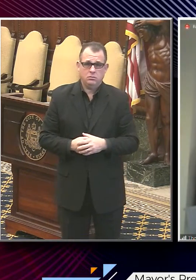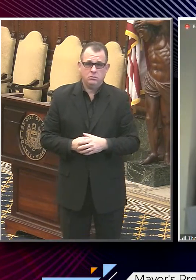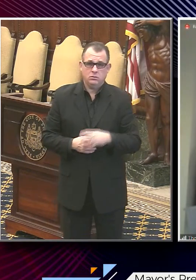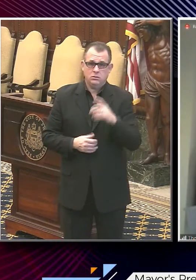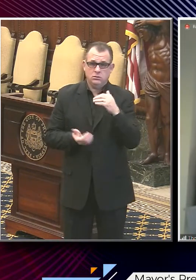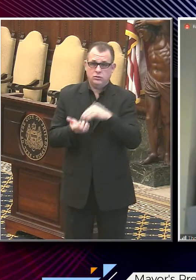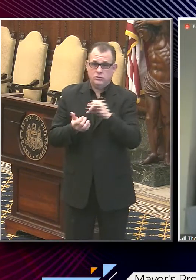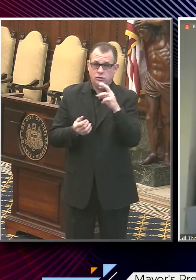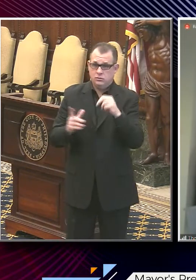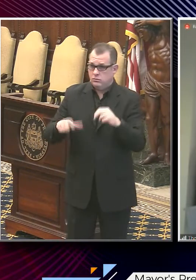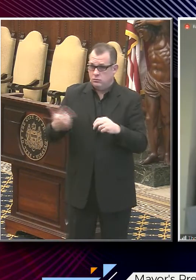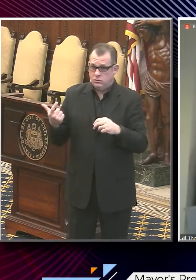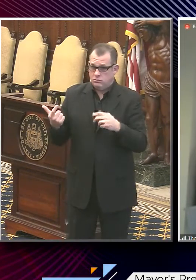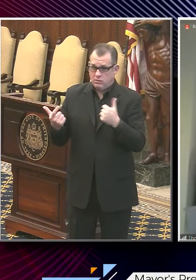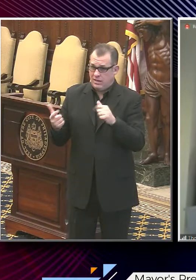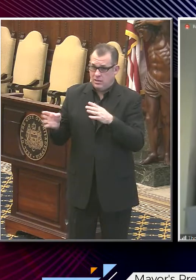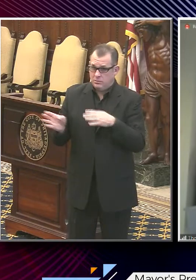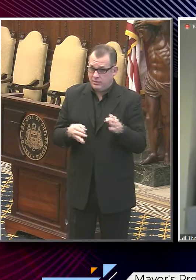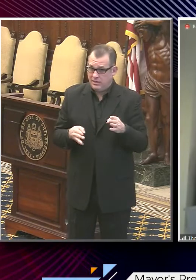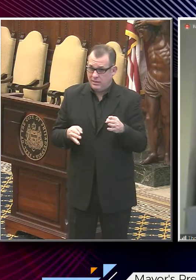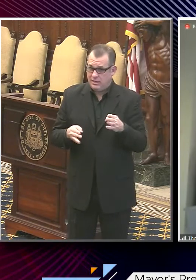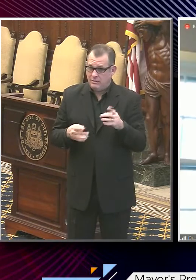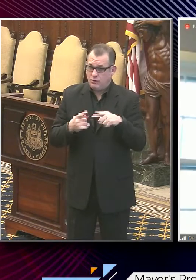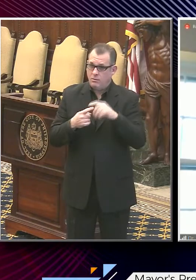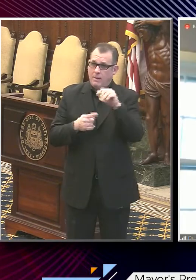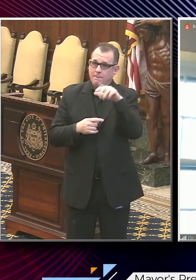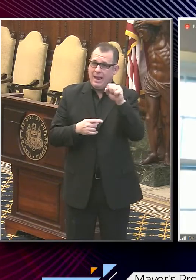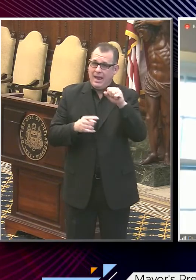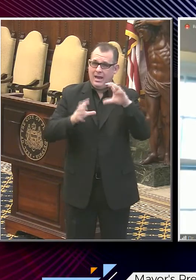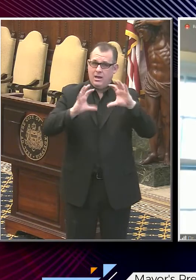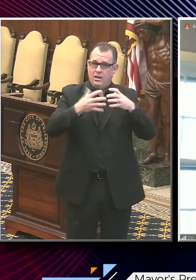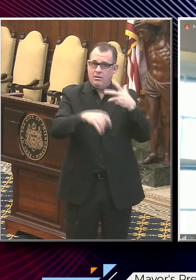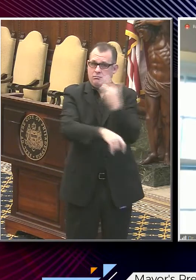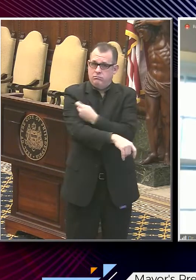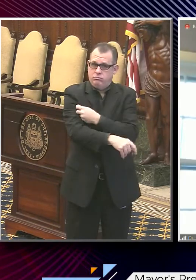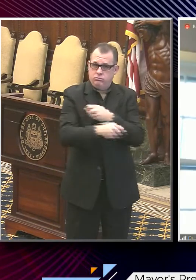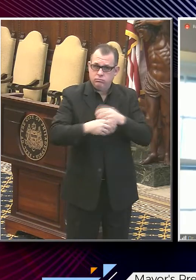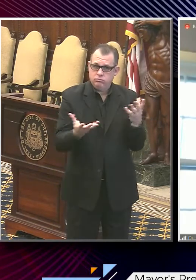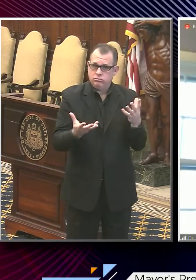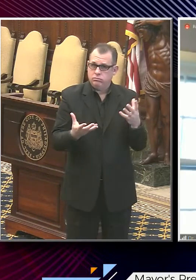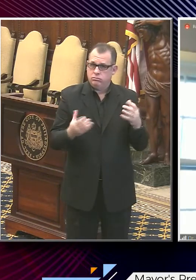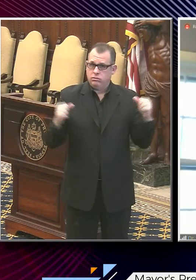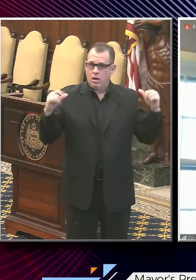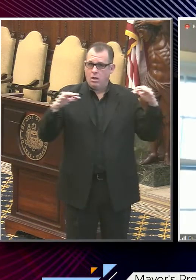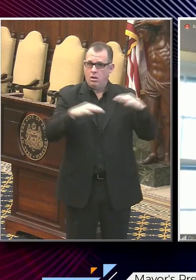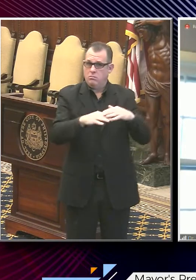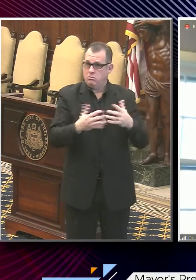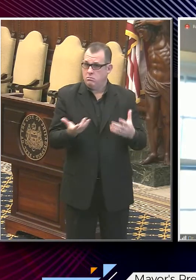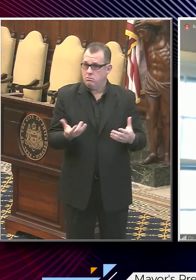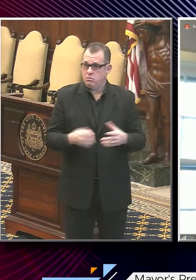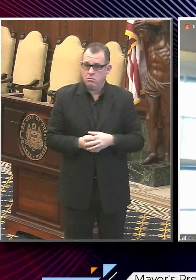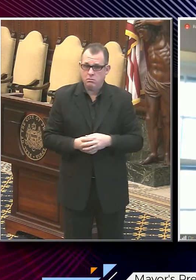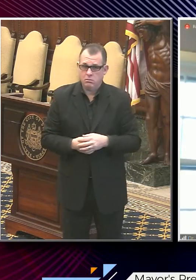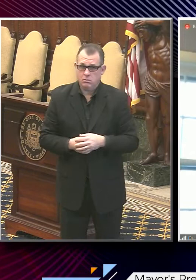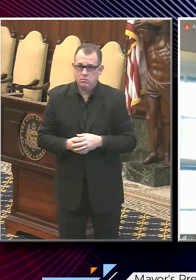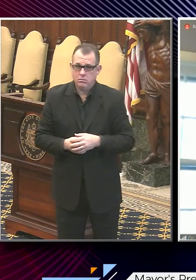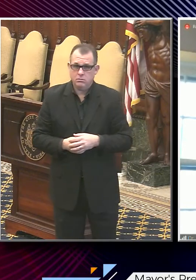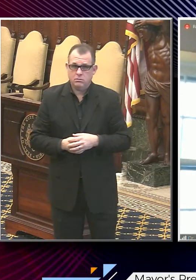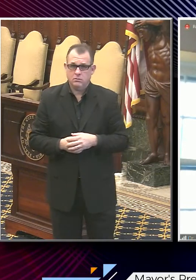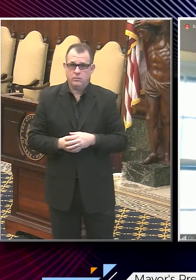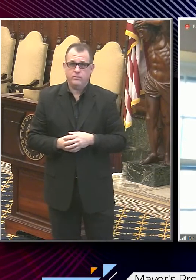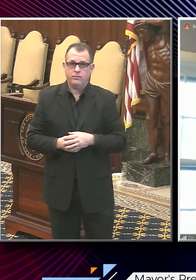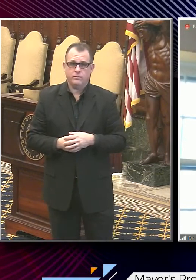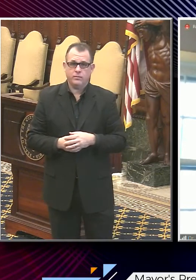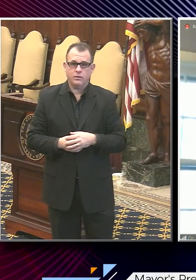But Dr. Johnson, you want to talk about whether we have any other mass sites scheduled to talk about? Mm-hmm.